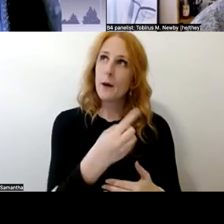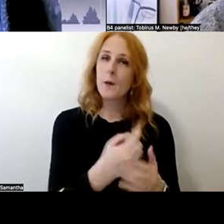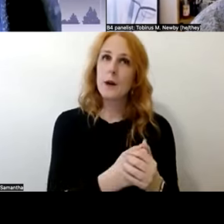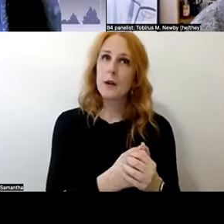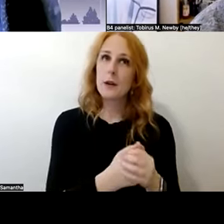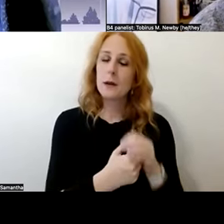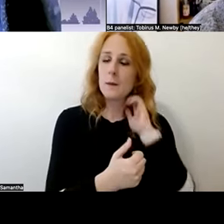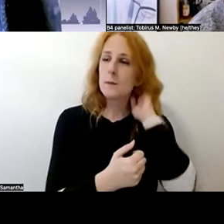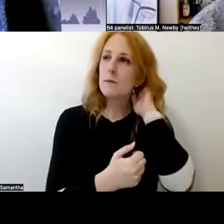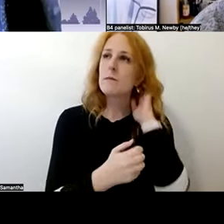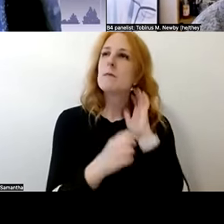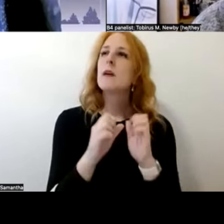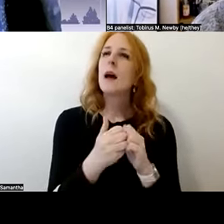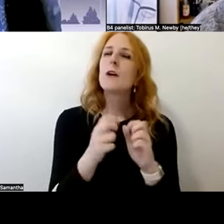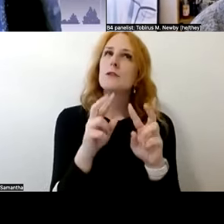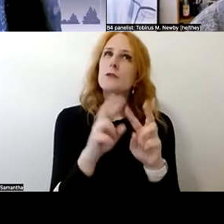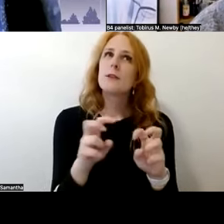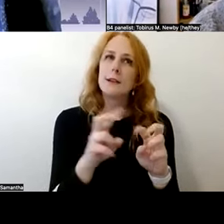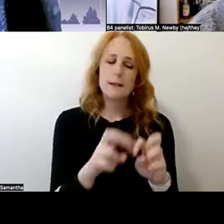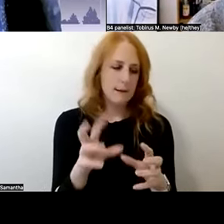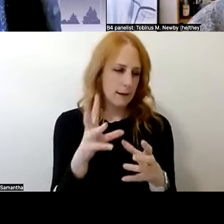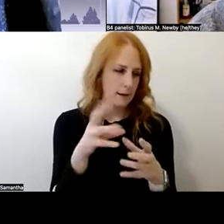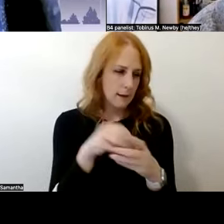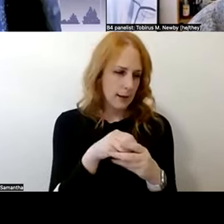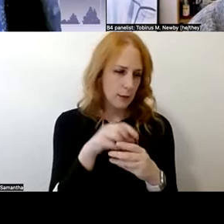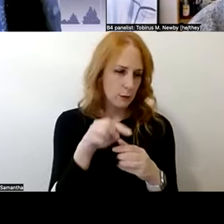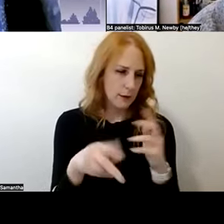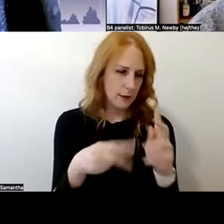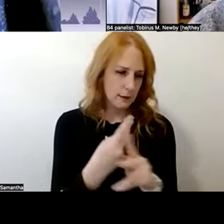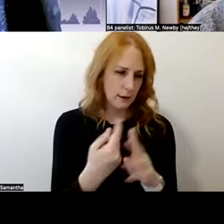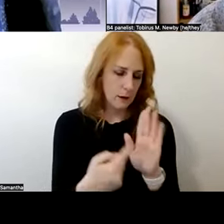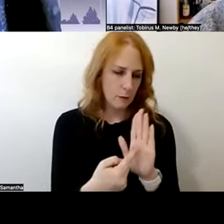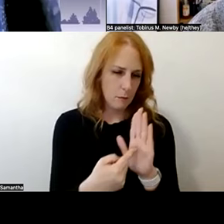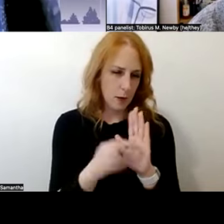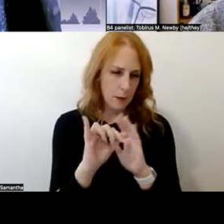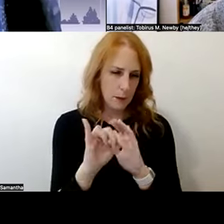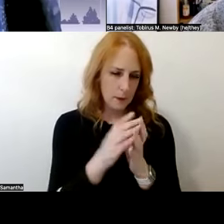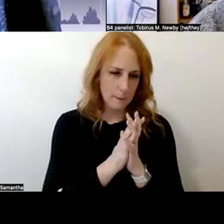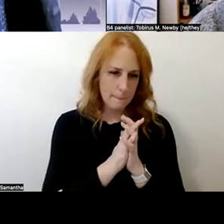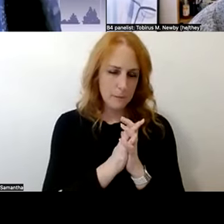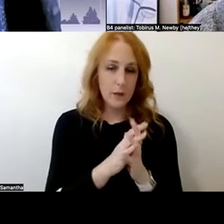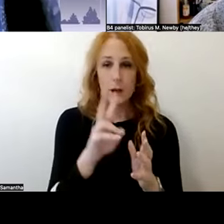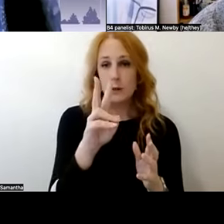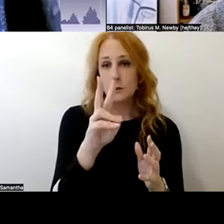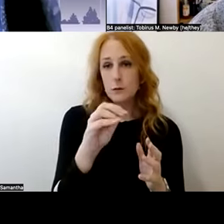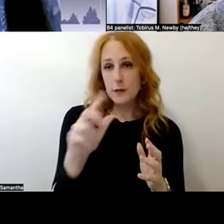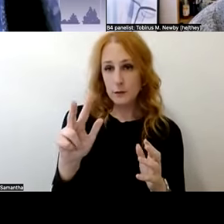critically engage with these models? So in 2003, I